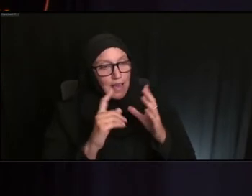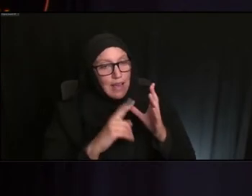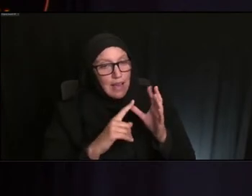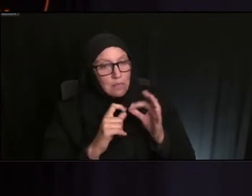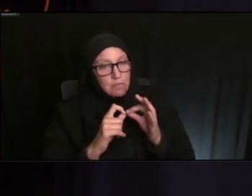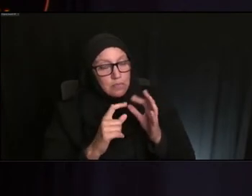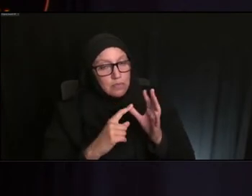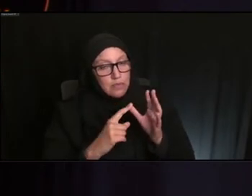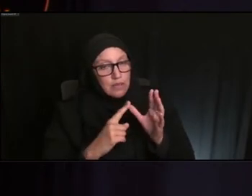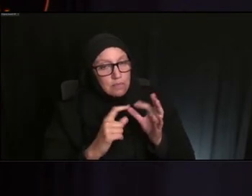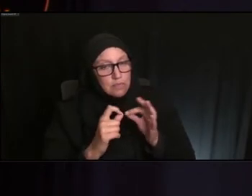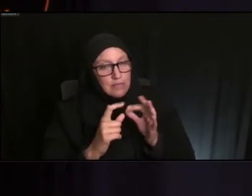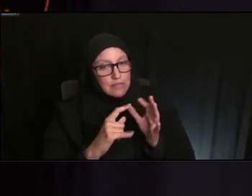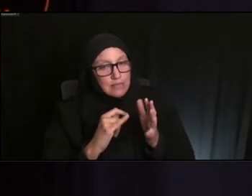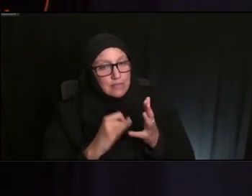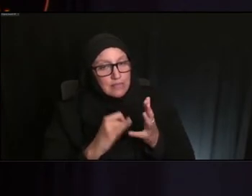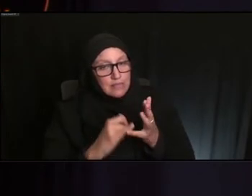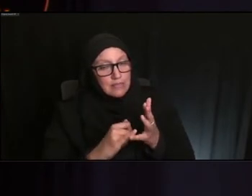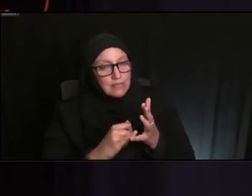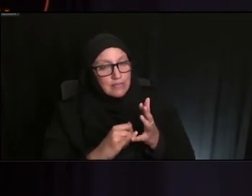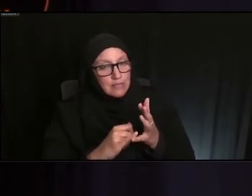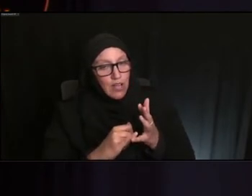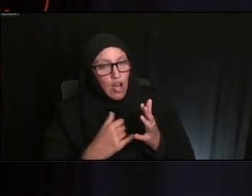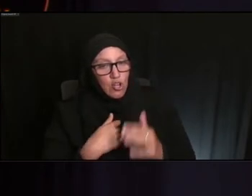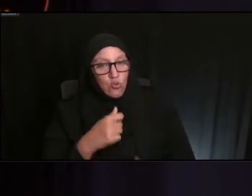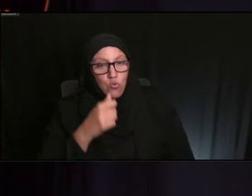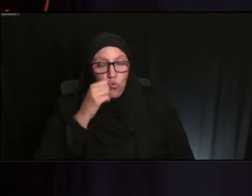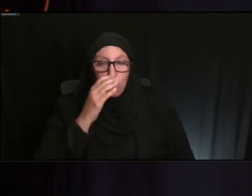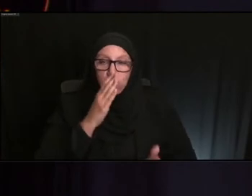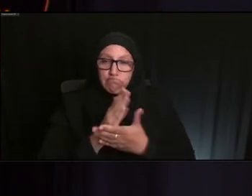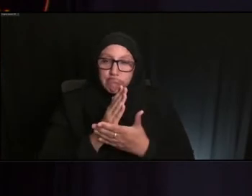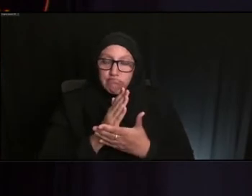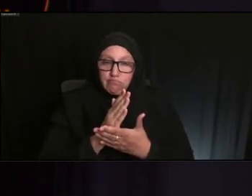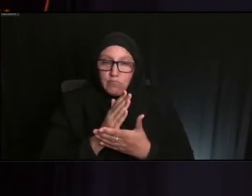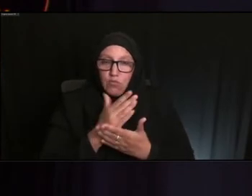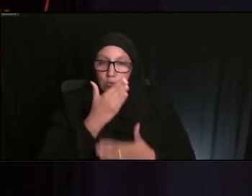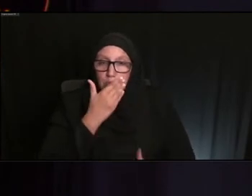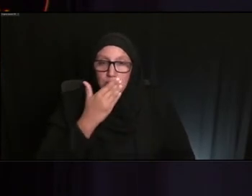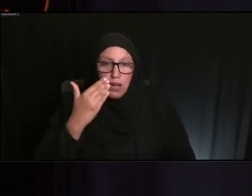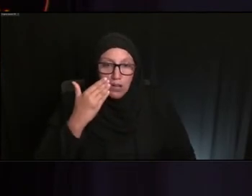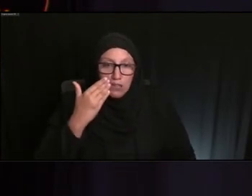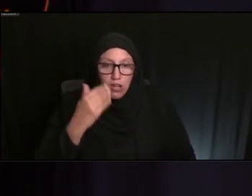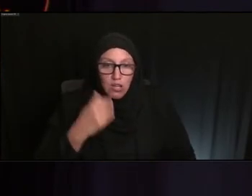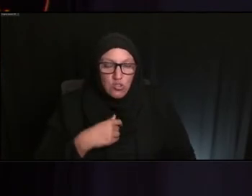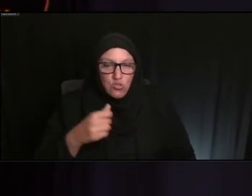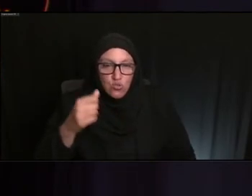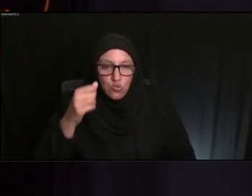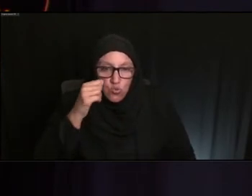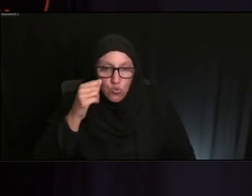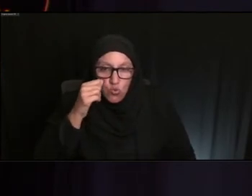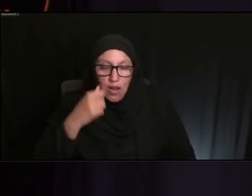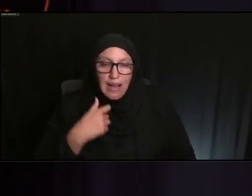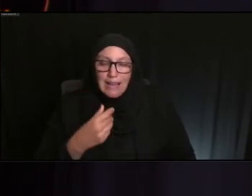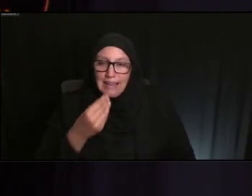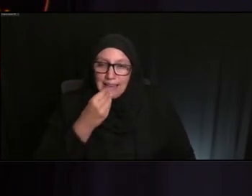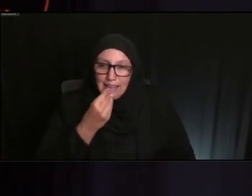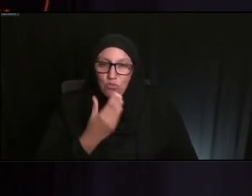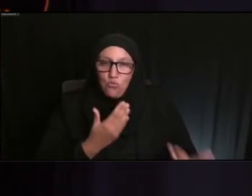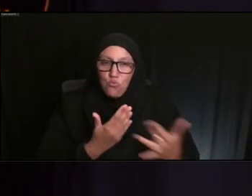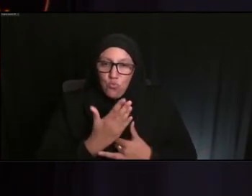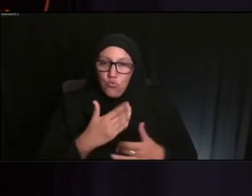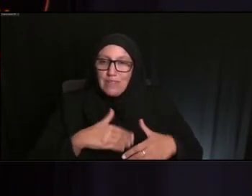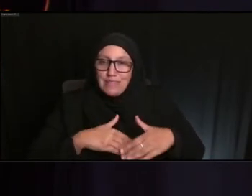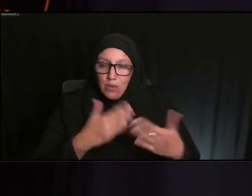banquet, and by God, I knew it was Shah Ramadan. I ate in the day while I knew it was Shah Ramadan. Then he